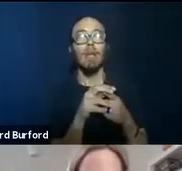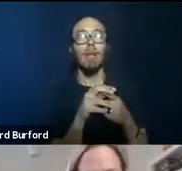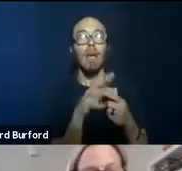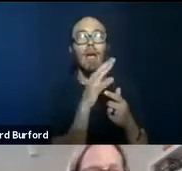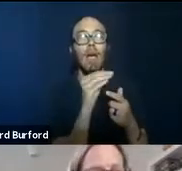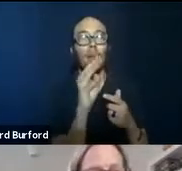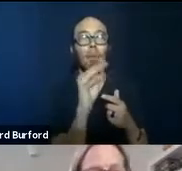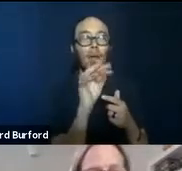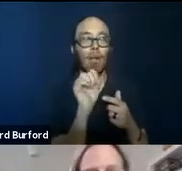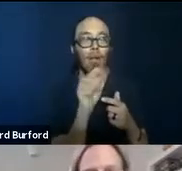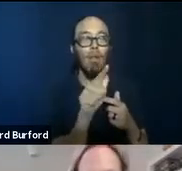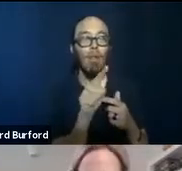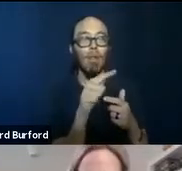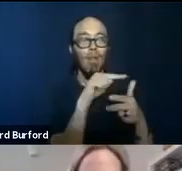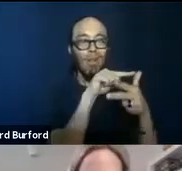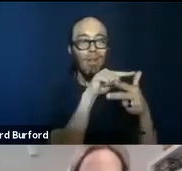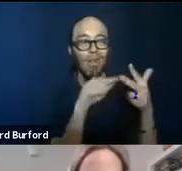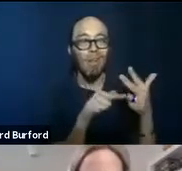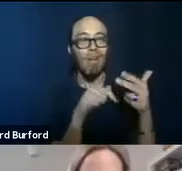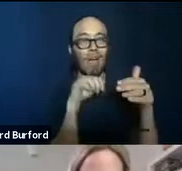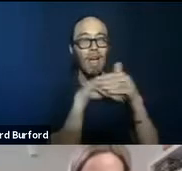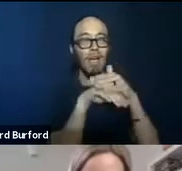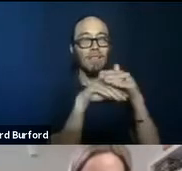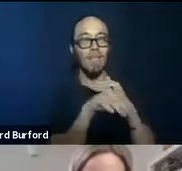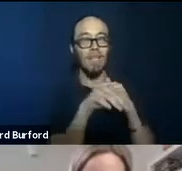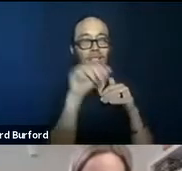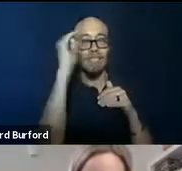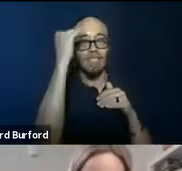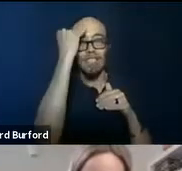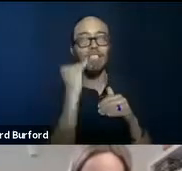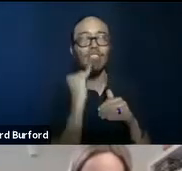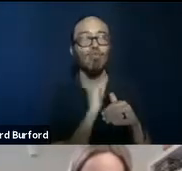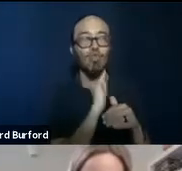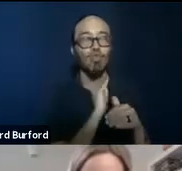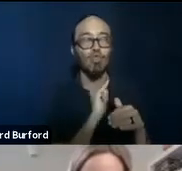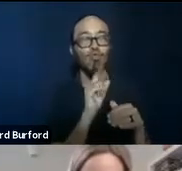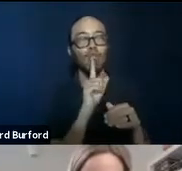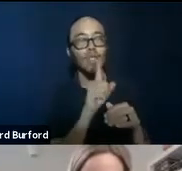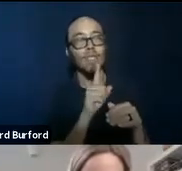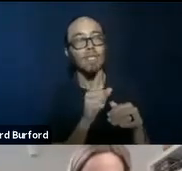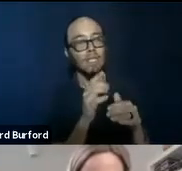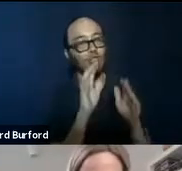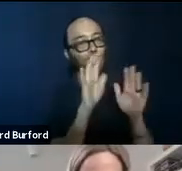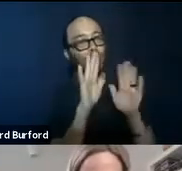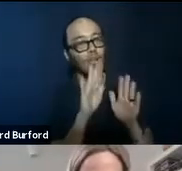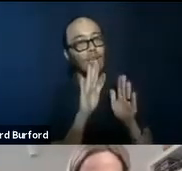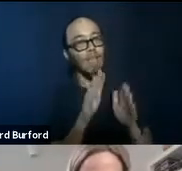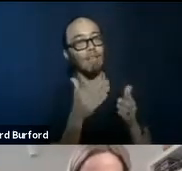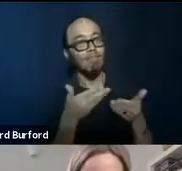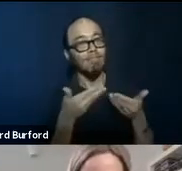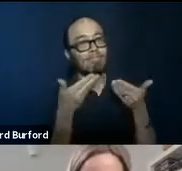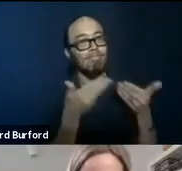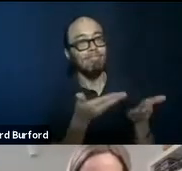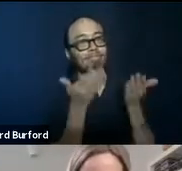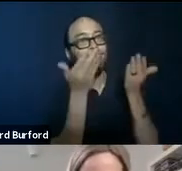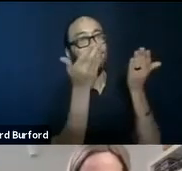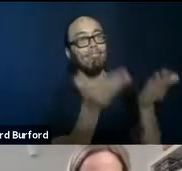Michal and Access Israel for hosting this really important event, and I thank all of the